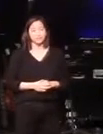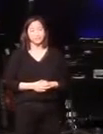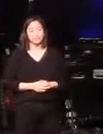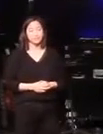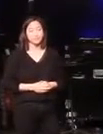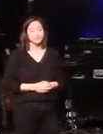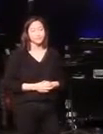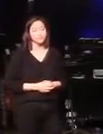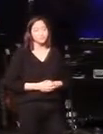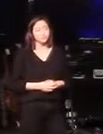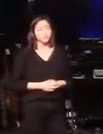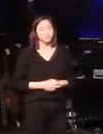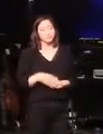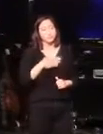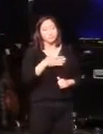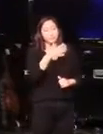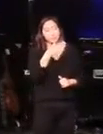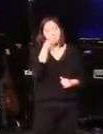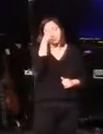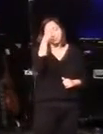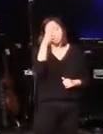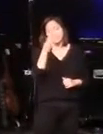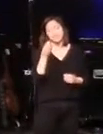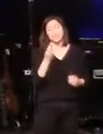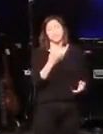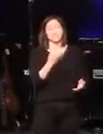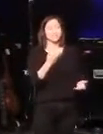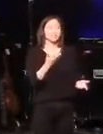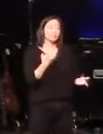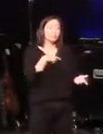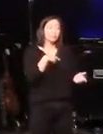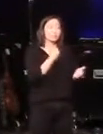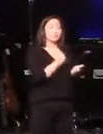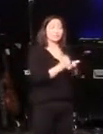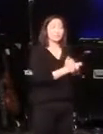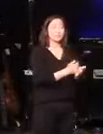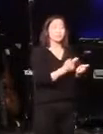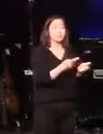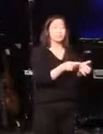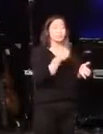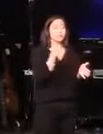My parents, they said, Jeff, we can pay your auto insurance. That's what we can do.